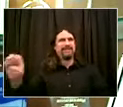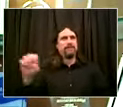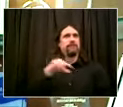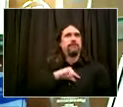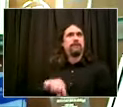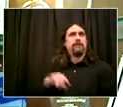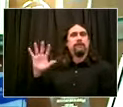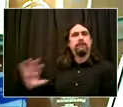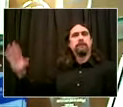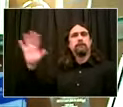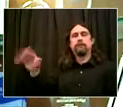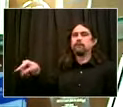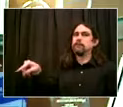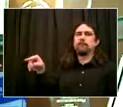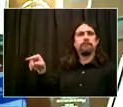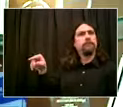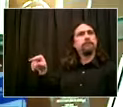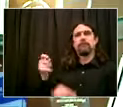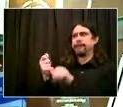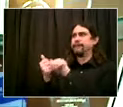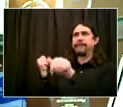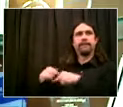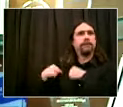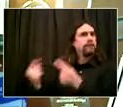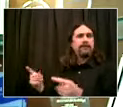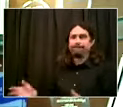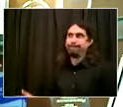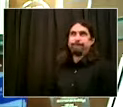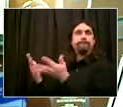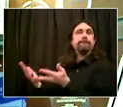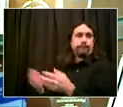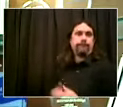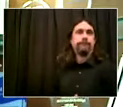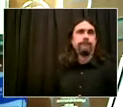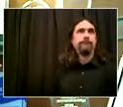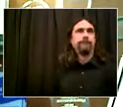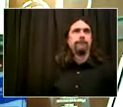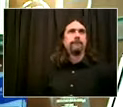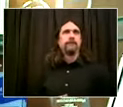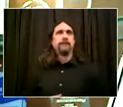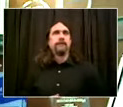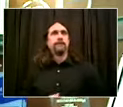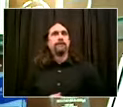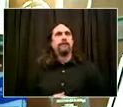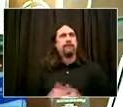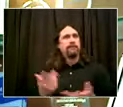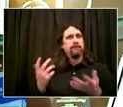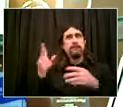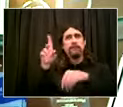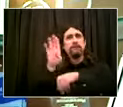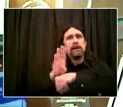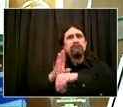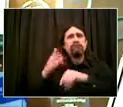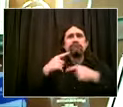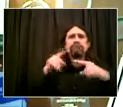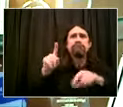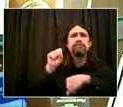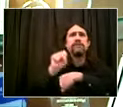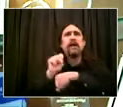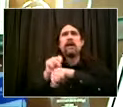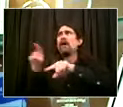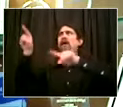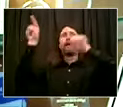seen a lot of days. We know, looking back to the past, as you said, there was, we would hear about jobs are coming